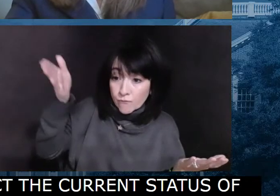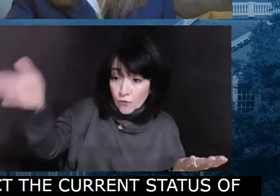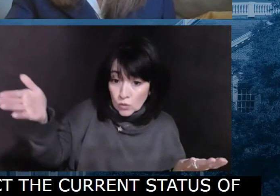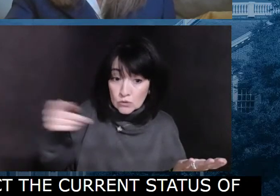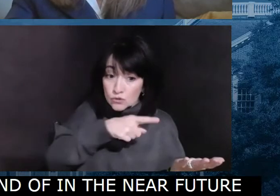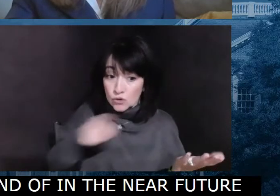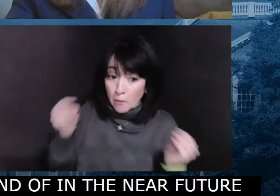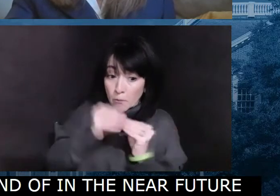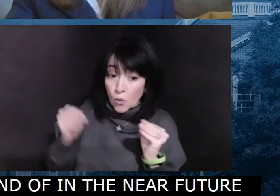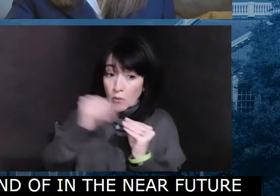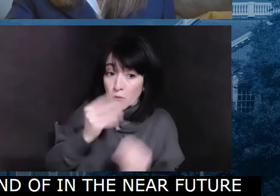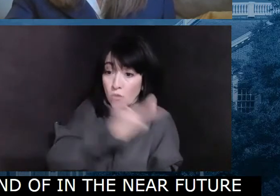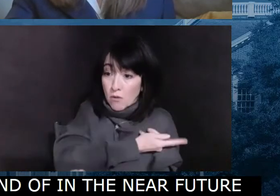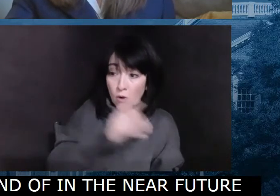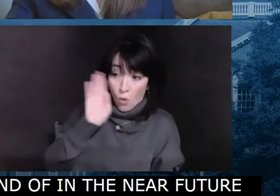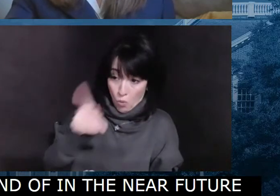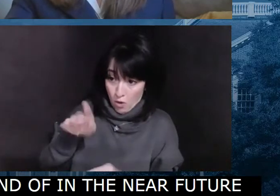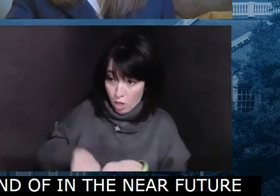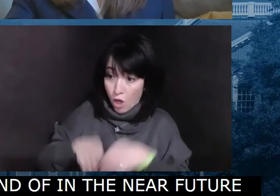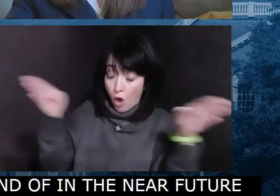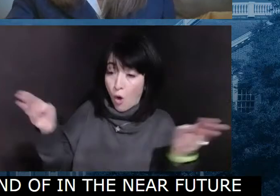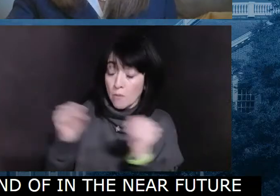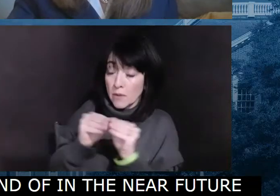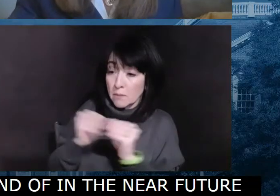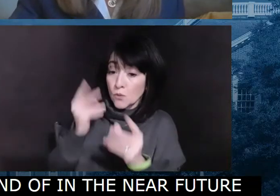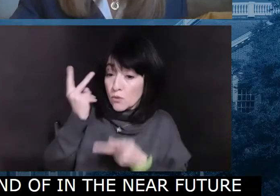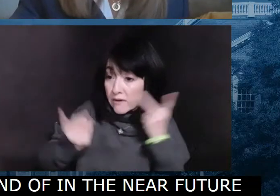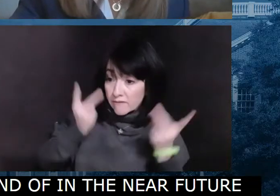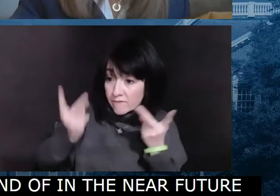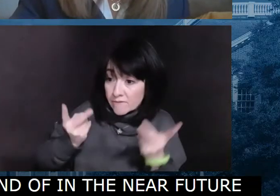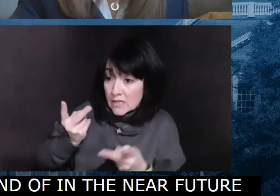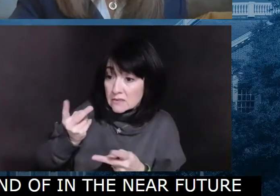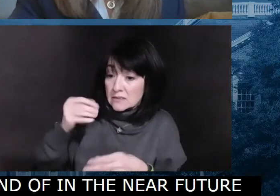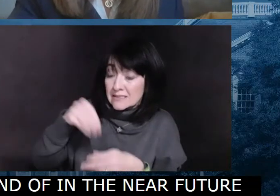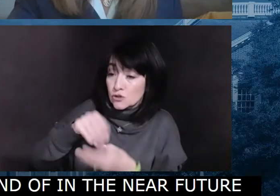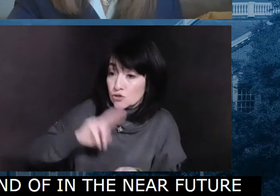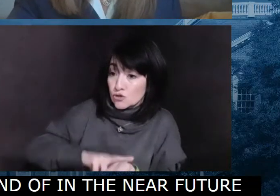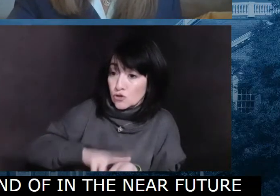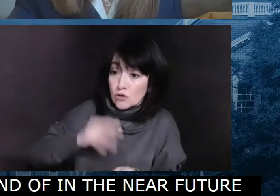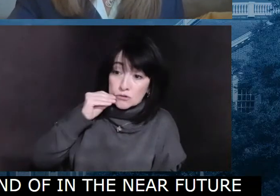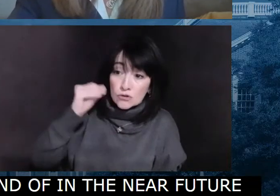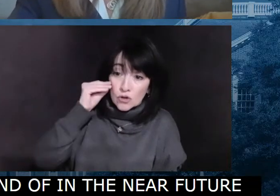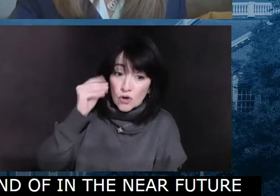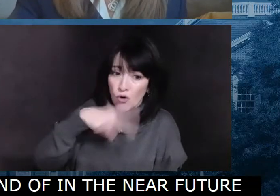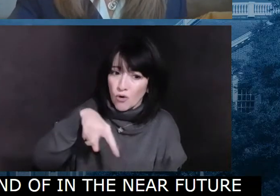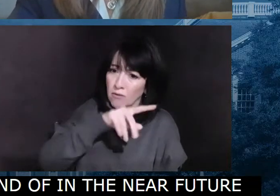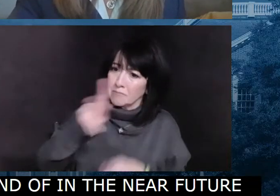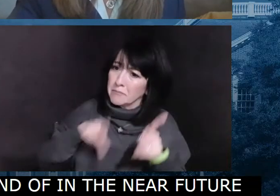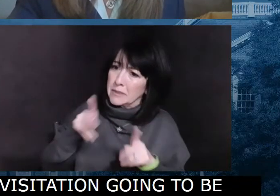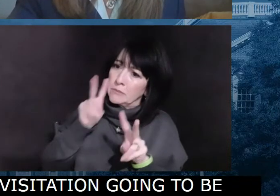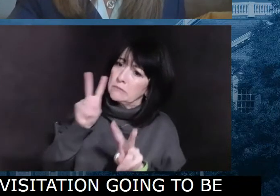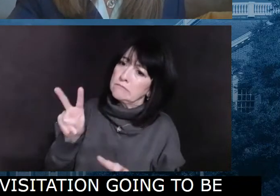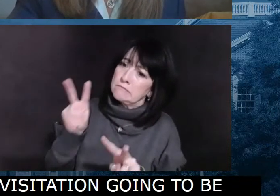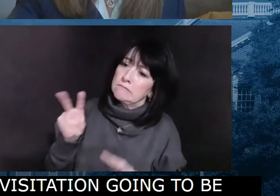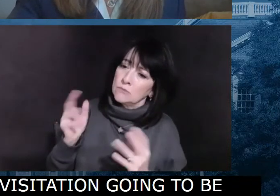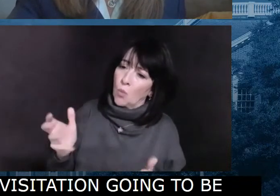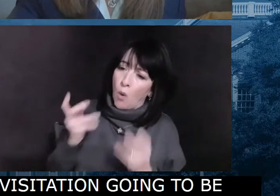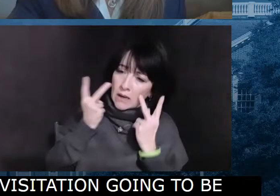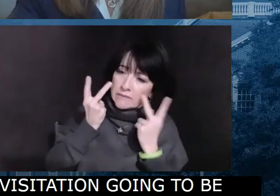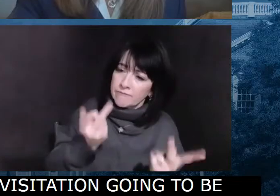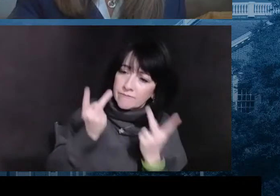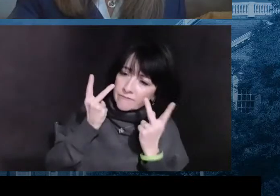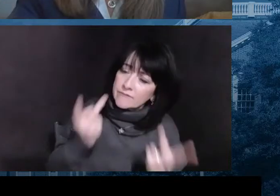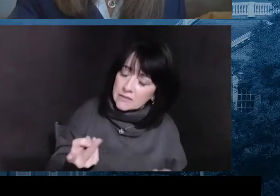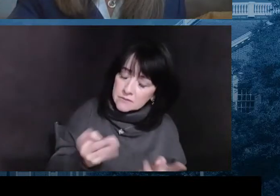more? So as you may know, I'm going to hand it off to Dr. Rattay pretty quickly. This was a